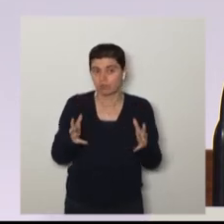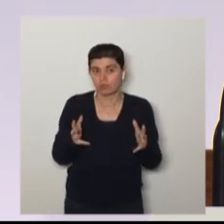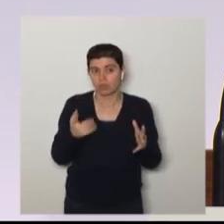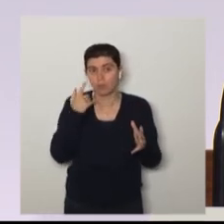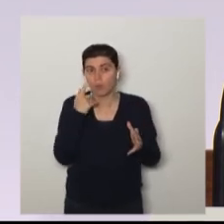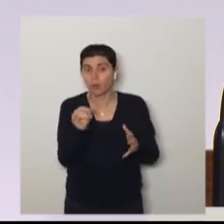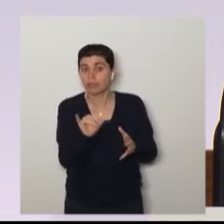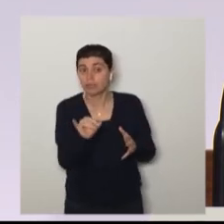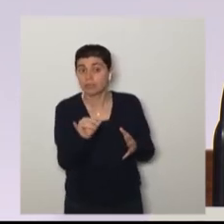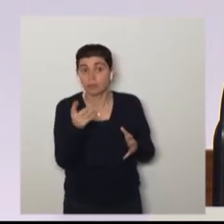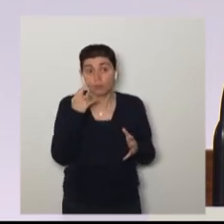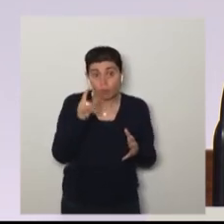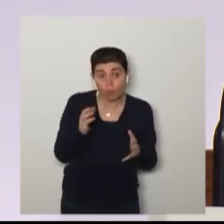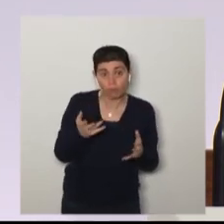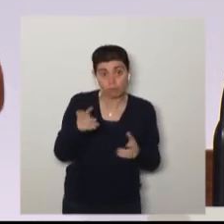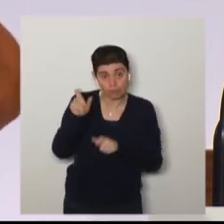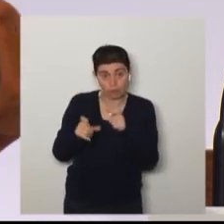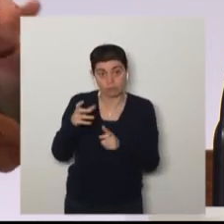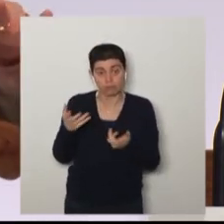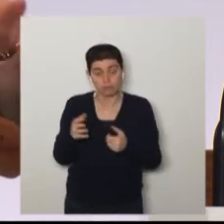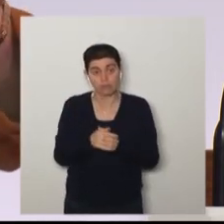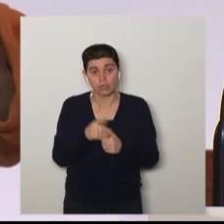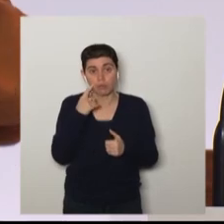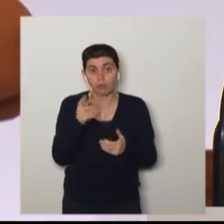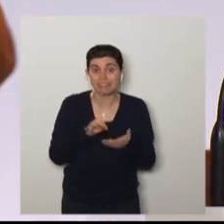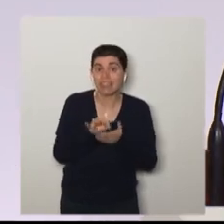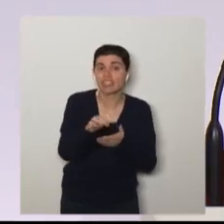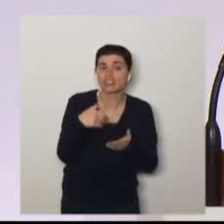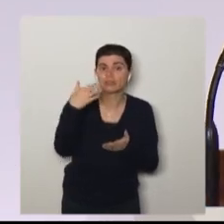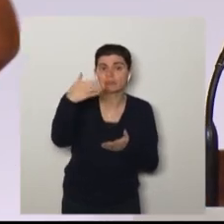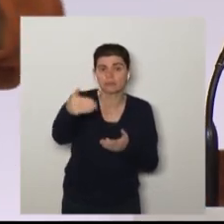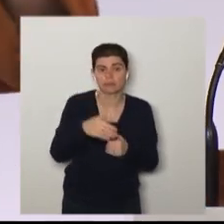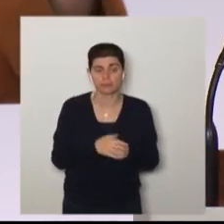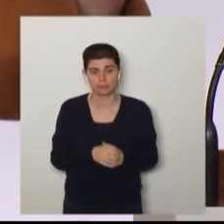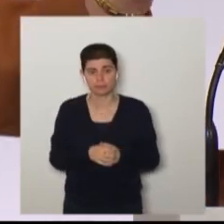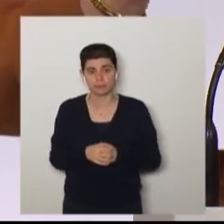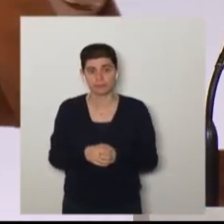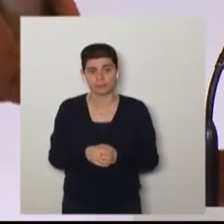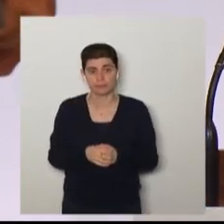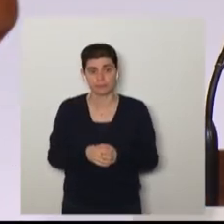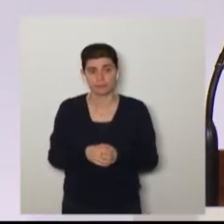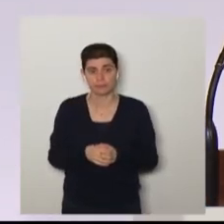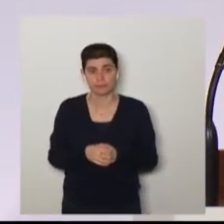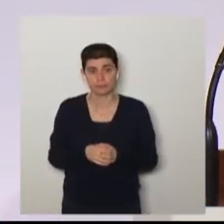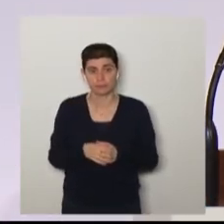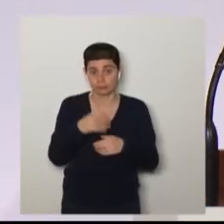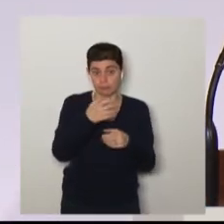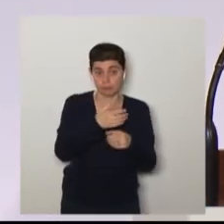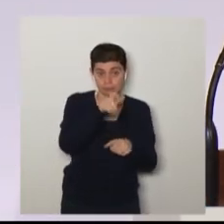because for return to work and staying in the workplace, we need longitudinal data. So we need